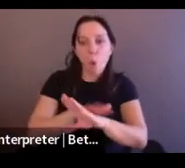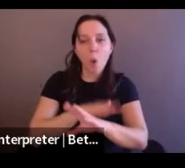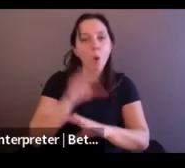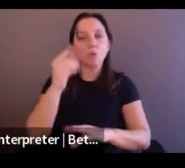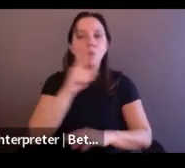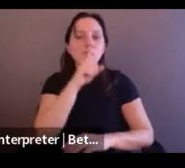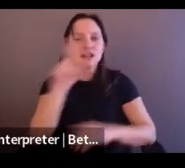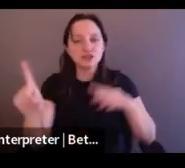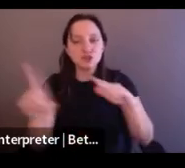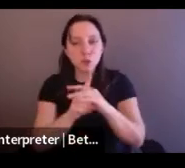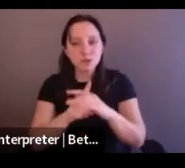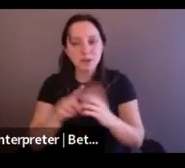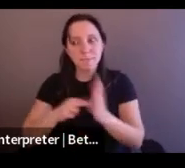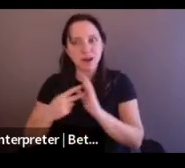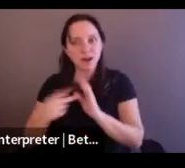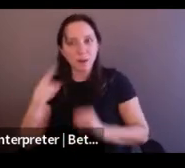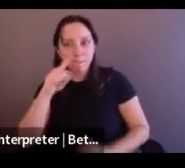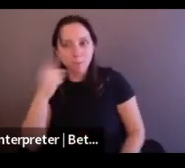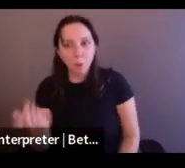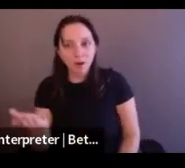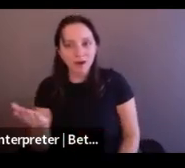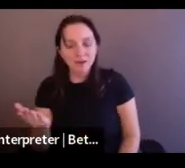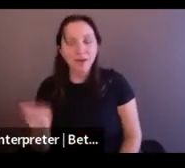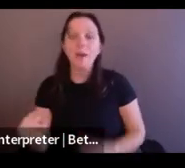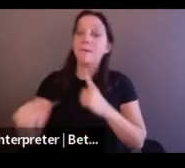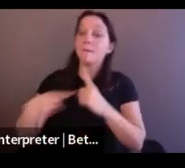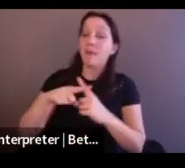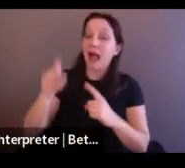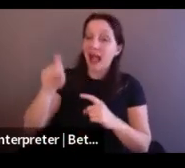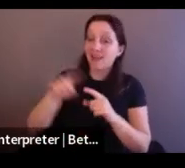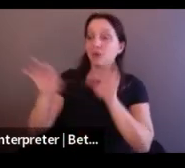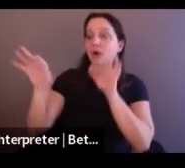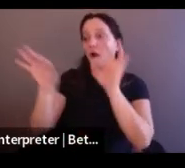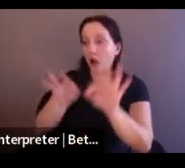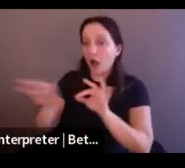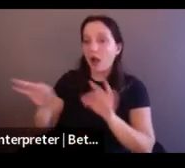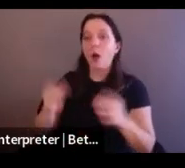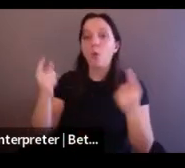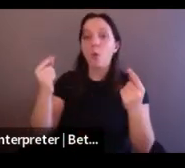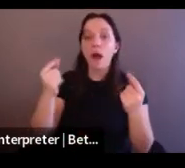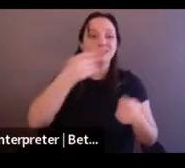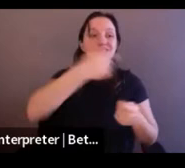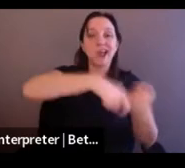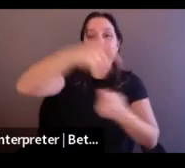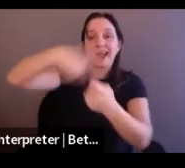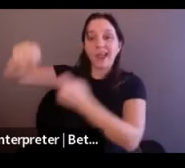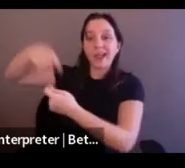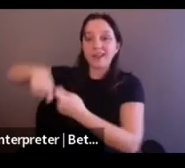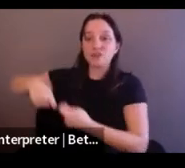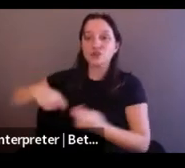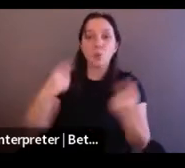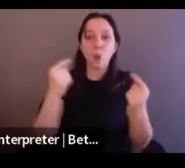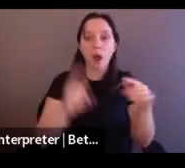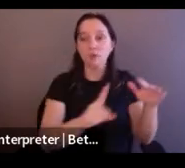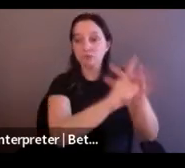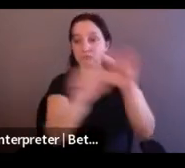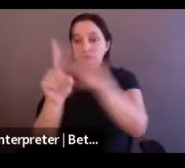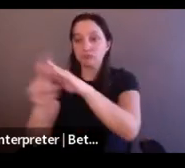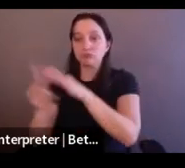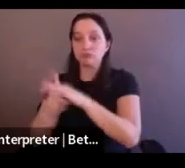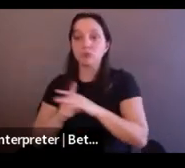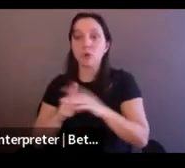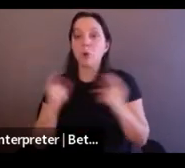process of informing them about what's happening on the site, being something that would need a weekly rundown